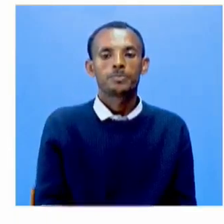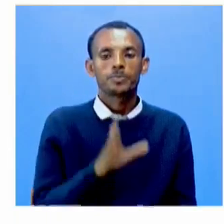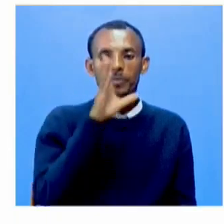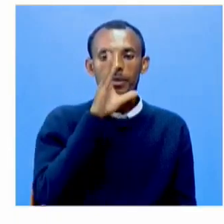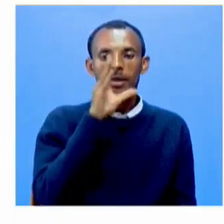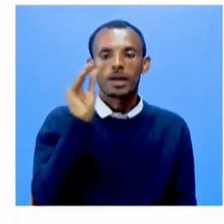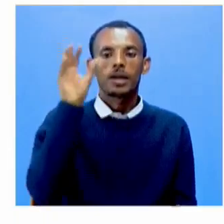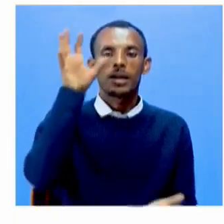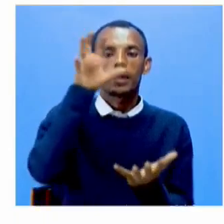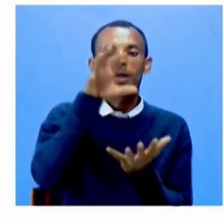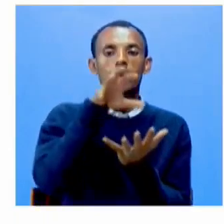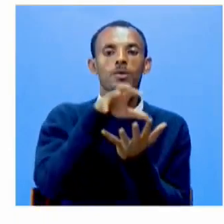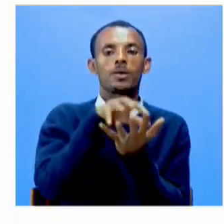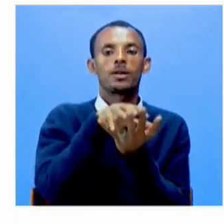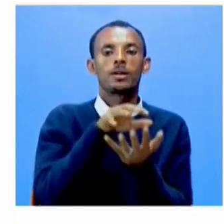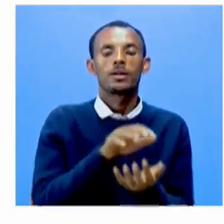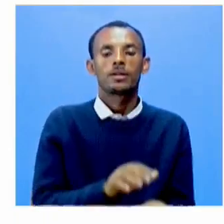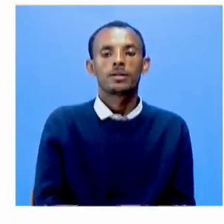included